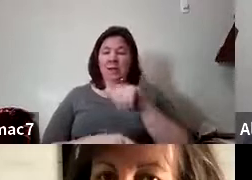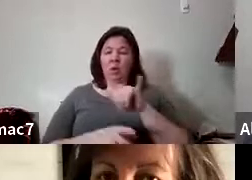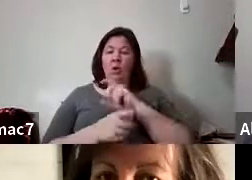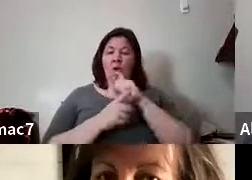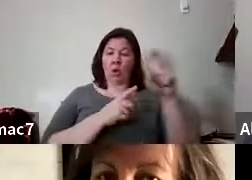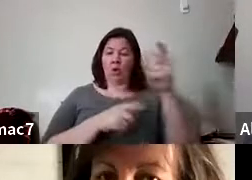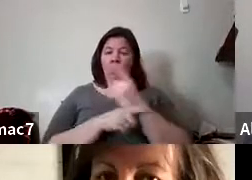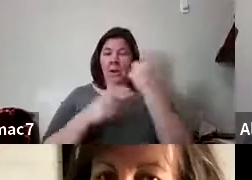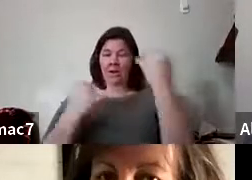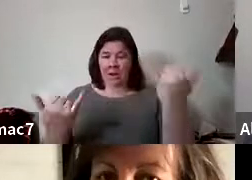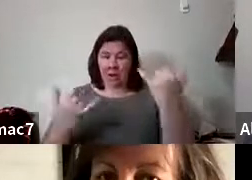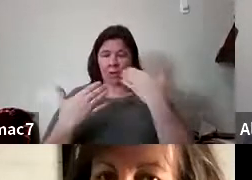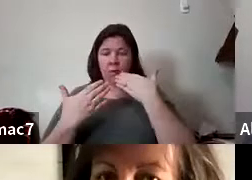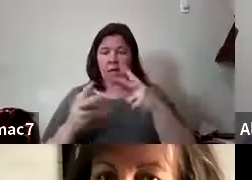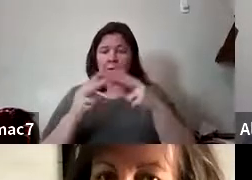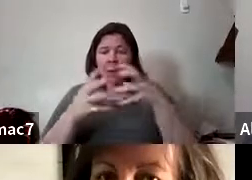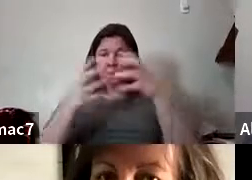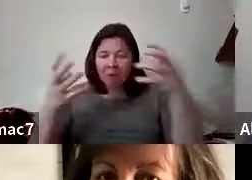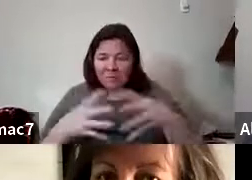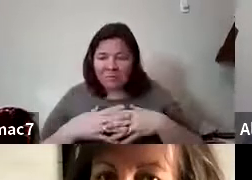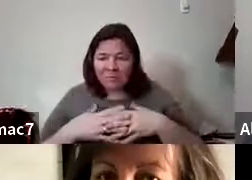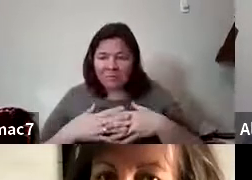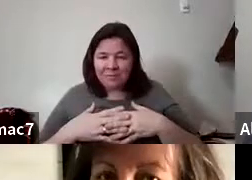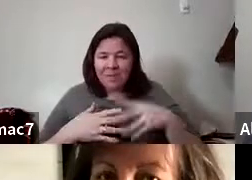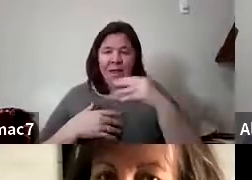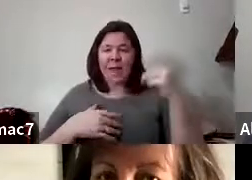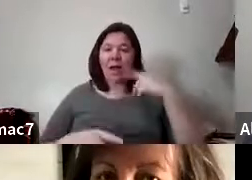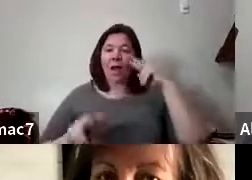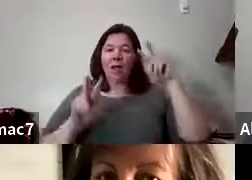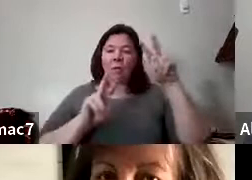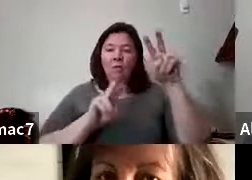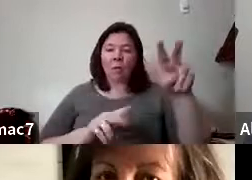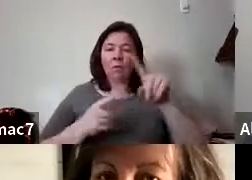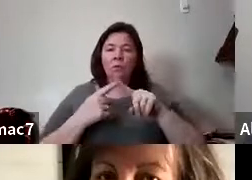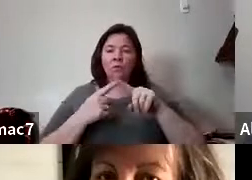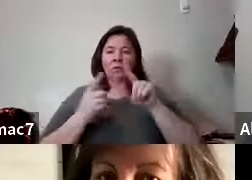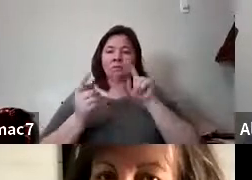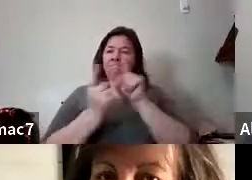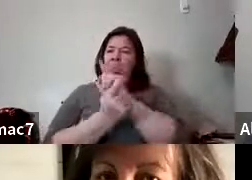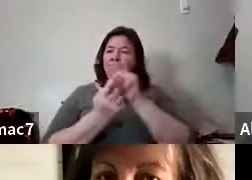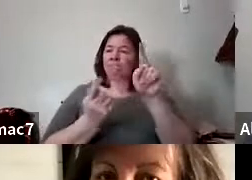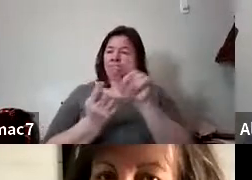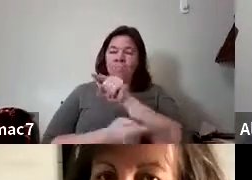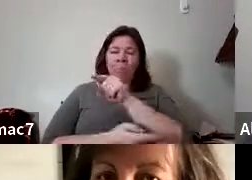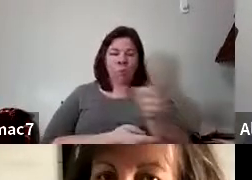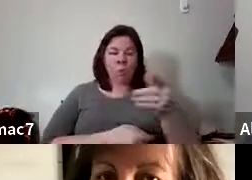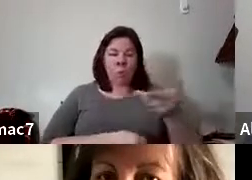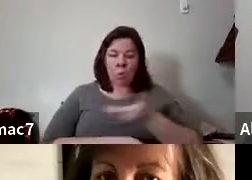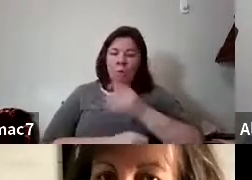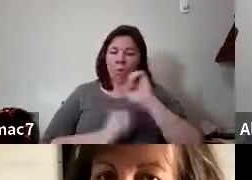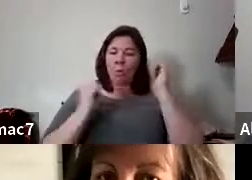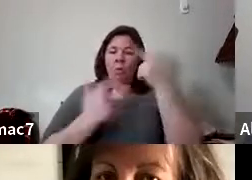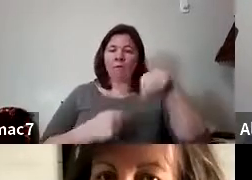now. Thank you very much. And I look forward to meeting and welcoming all of you